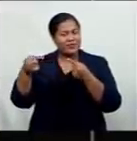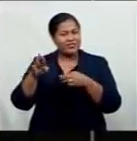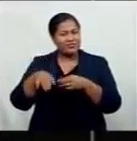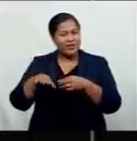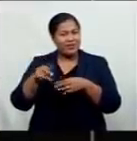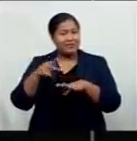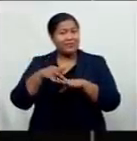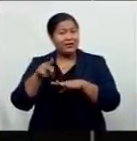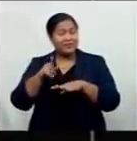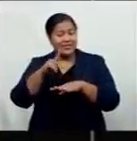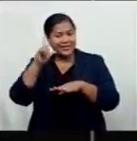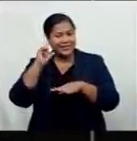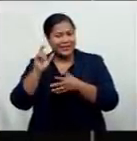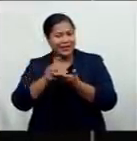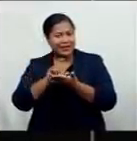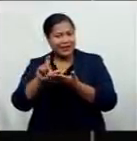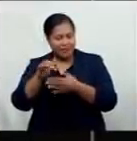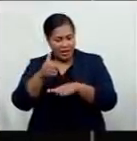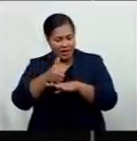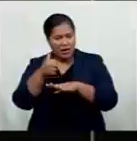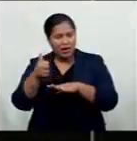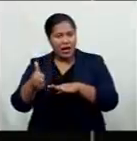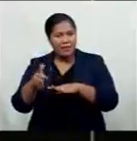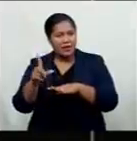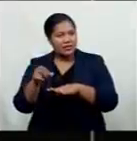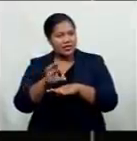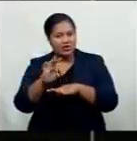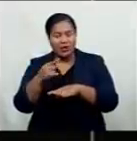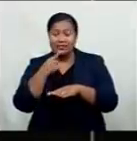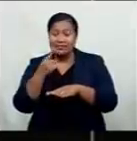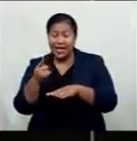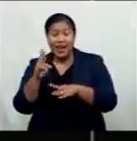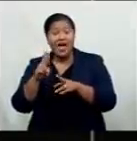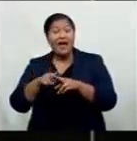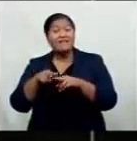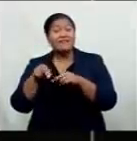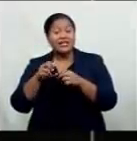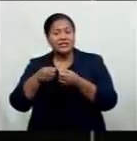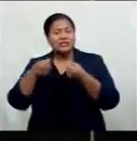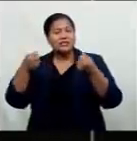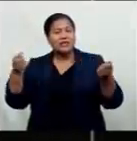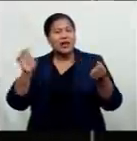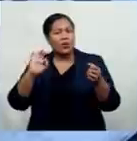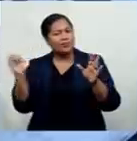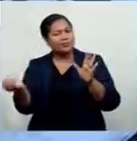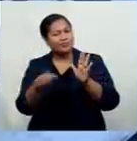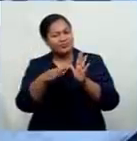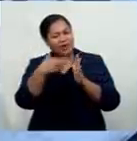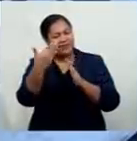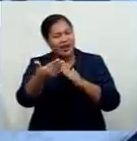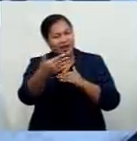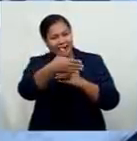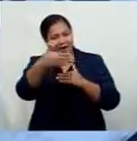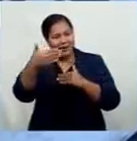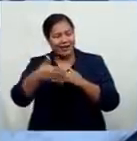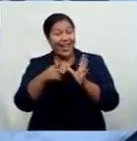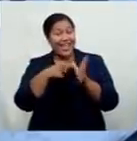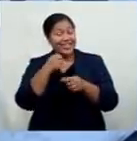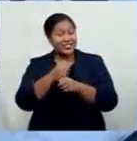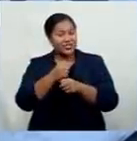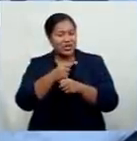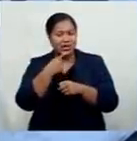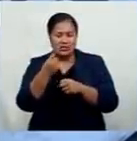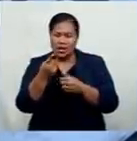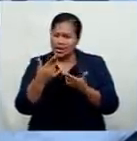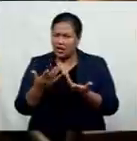Parliament yesterday, clarifying the government does not tell the Fiji Sun what to put on its front page. Aya Syed Kayum says he is